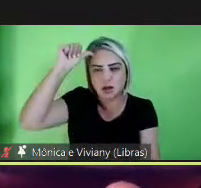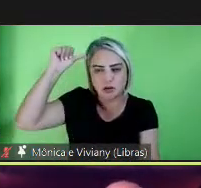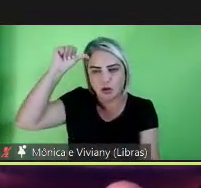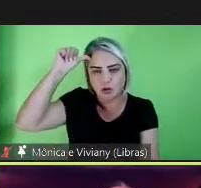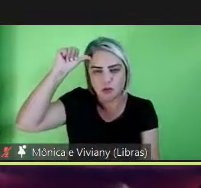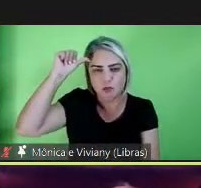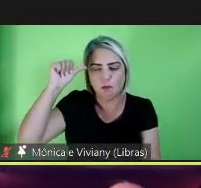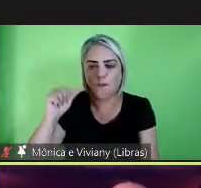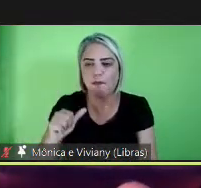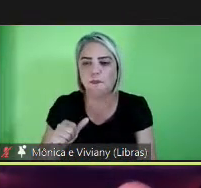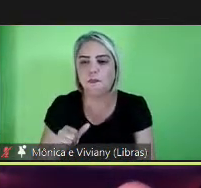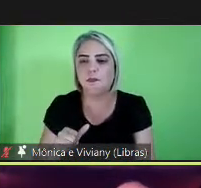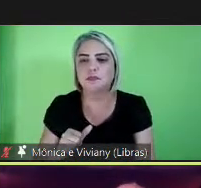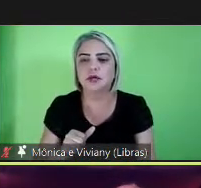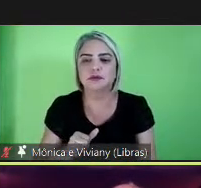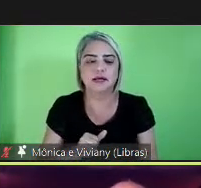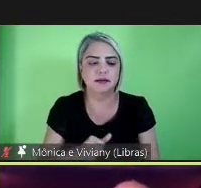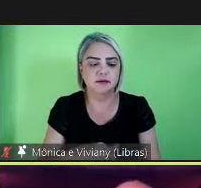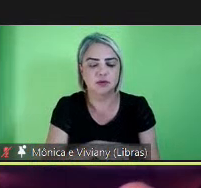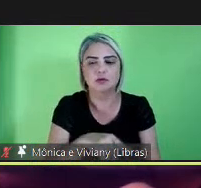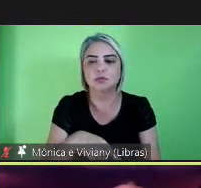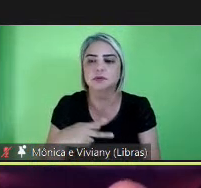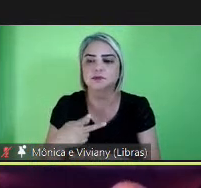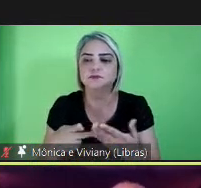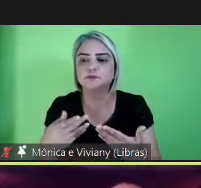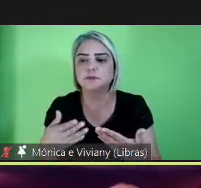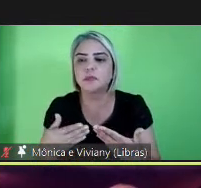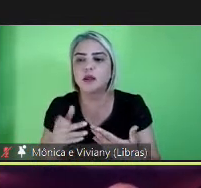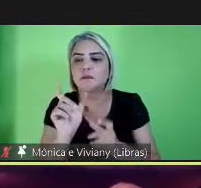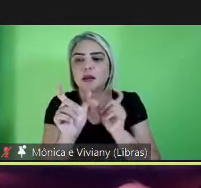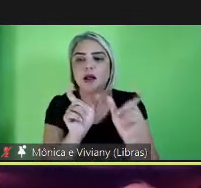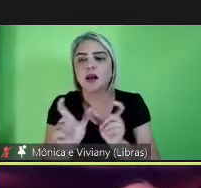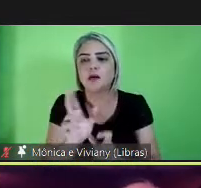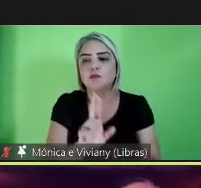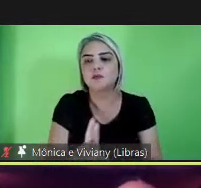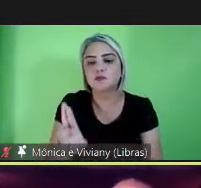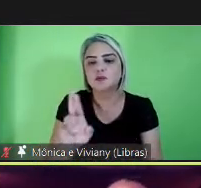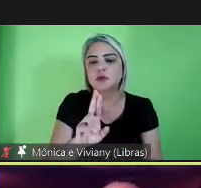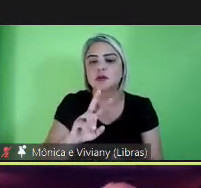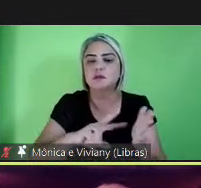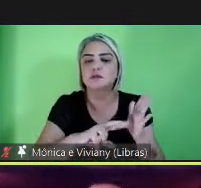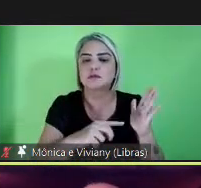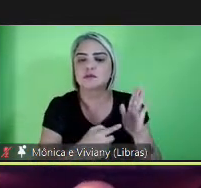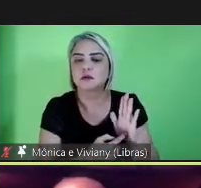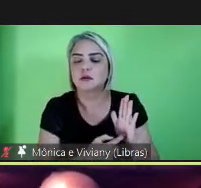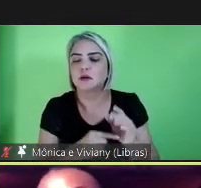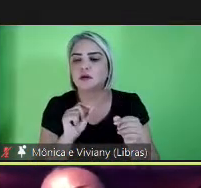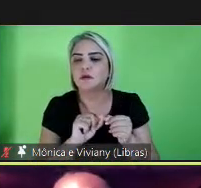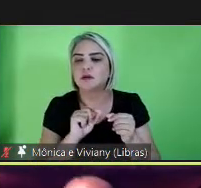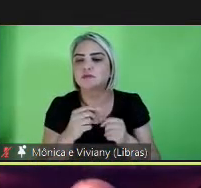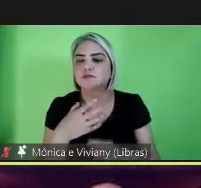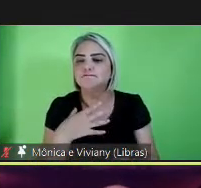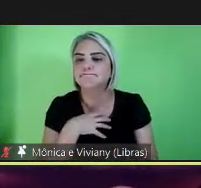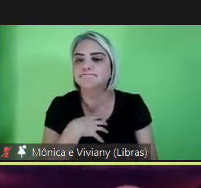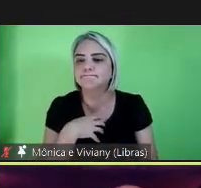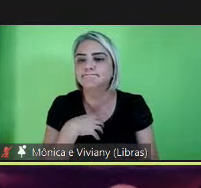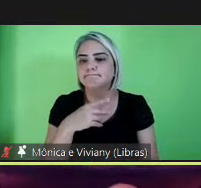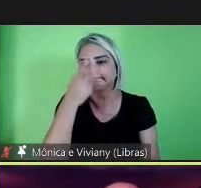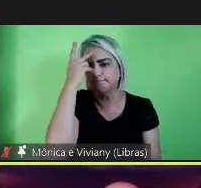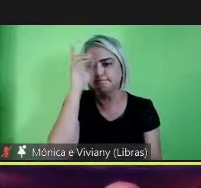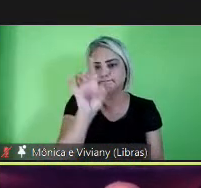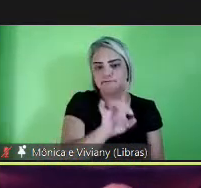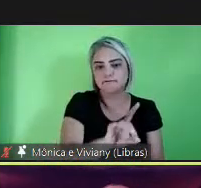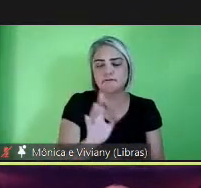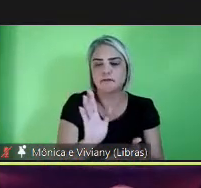talking about the words and meanings that are meaningful to the individual. And sometimes as professionals, we can pitch